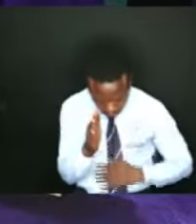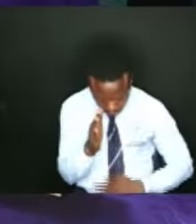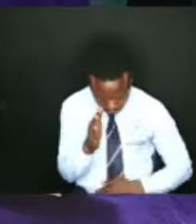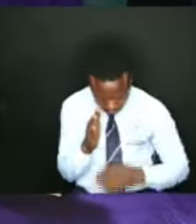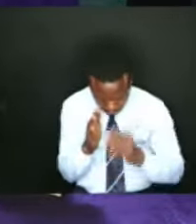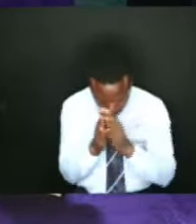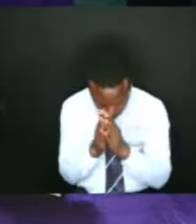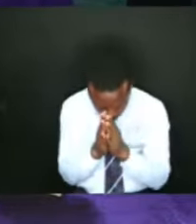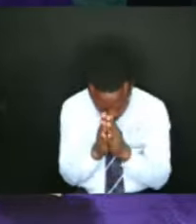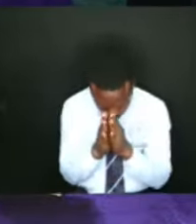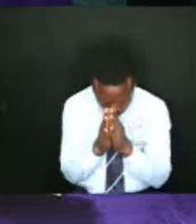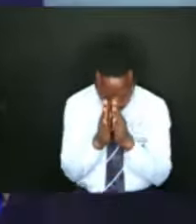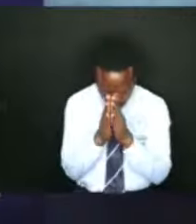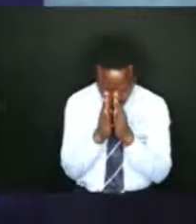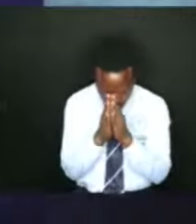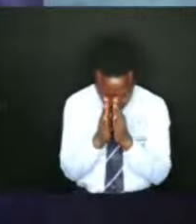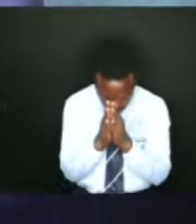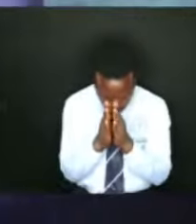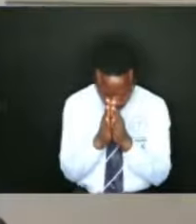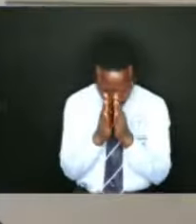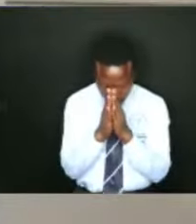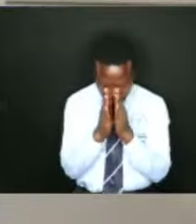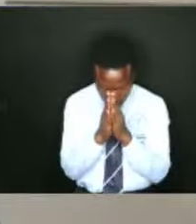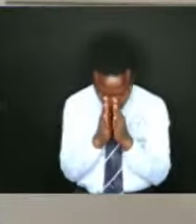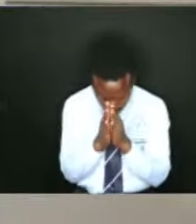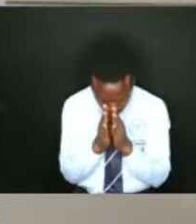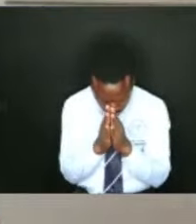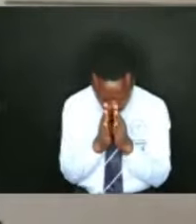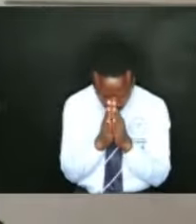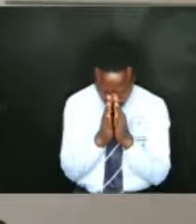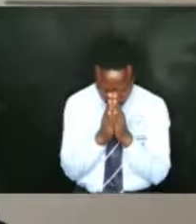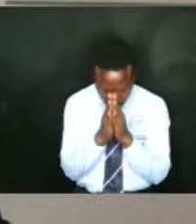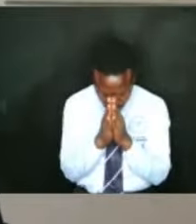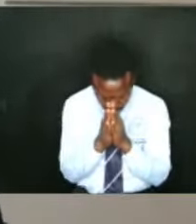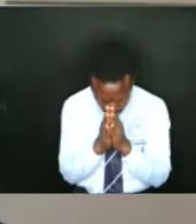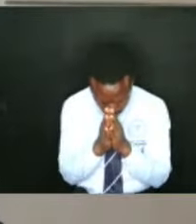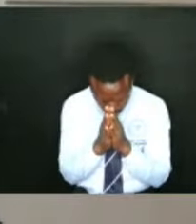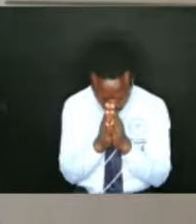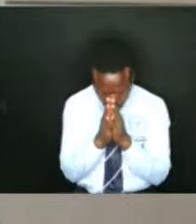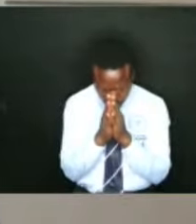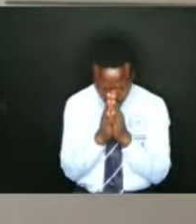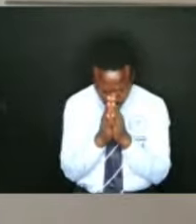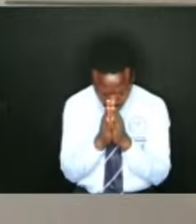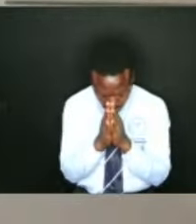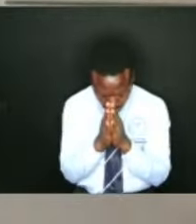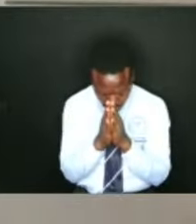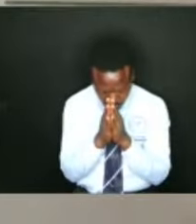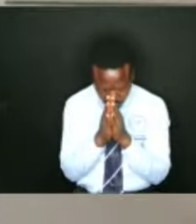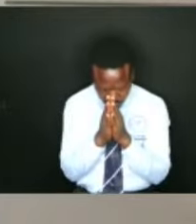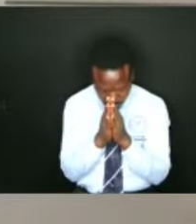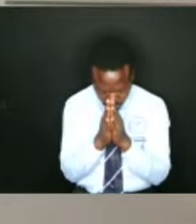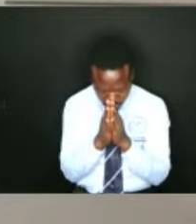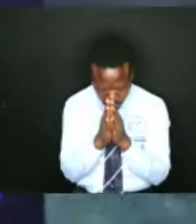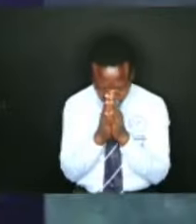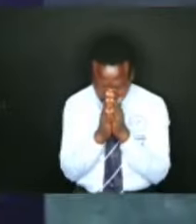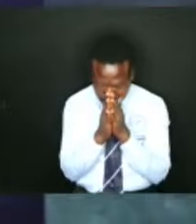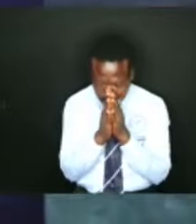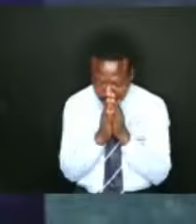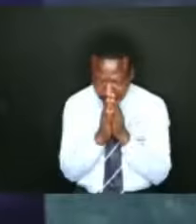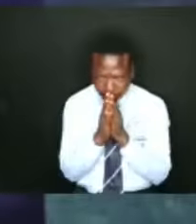oh God, will be suddenly met by the power of your word, in the name of Jesus. You've been